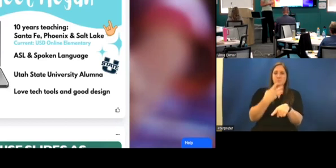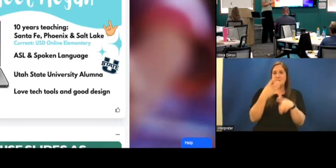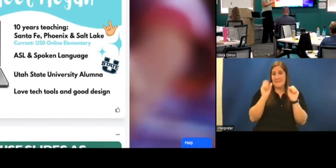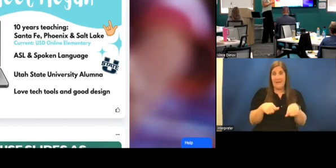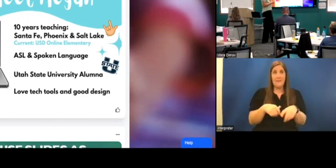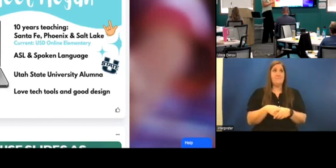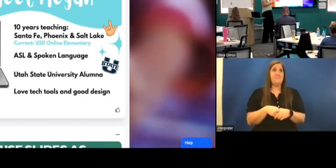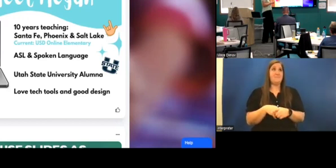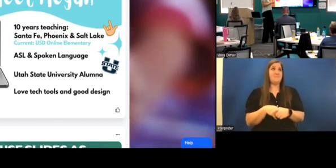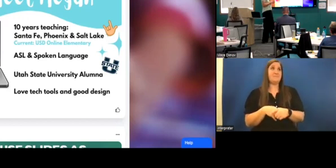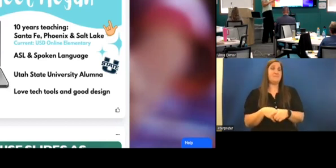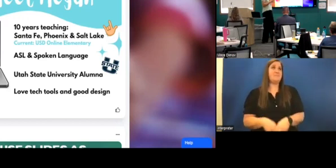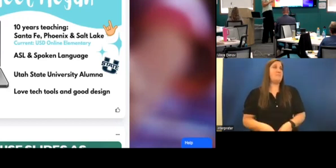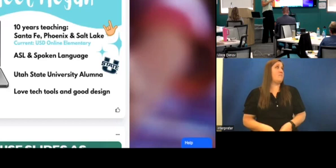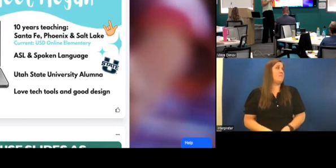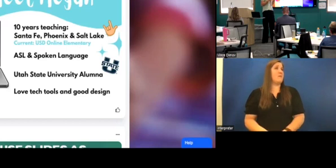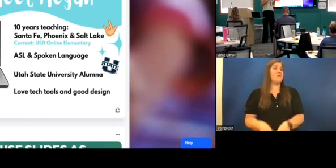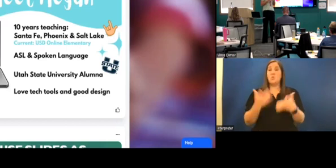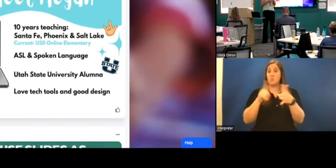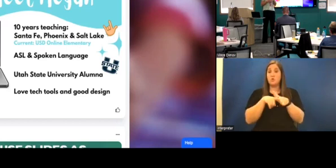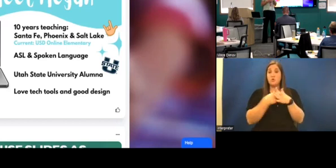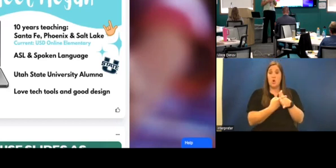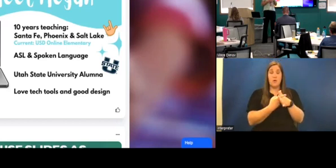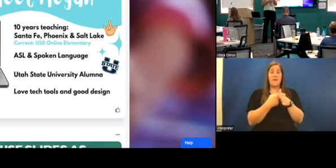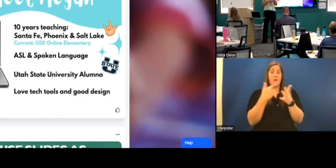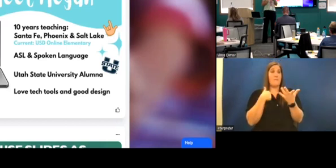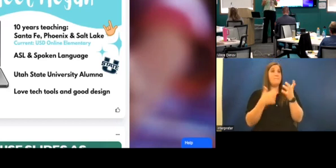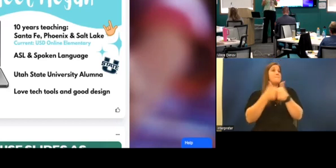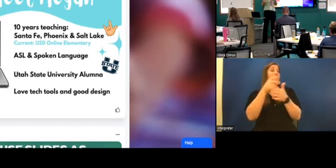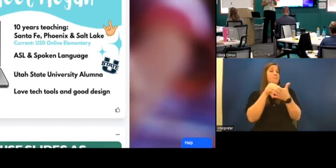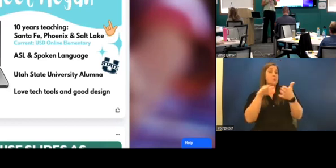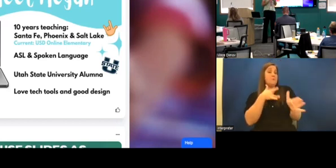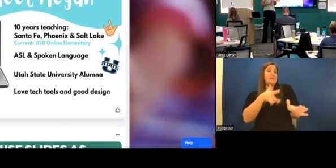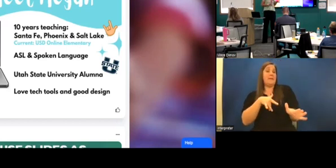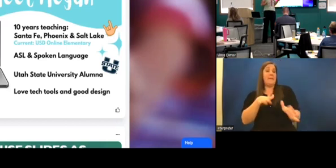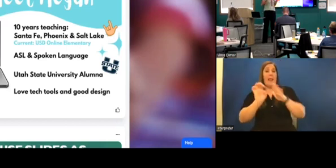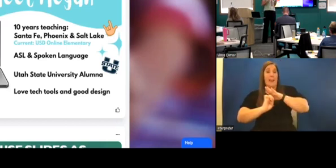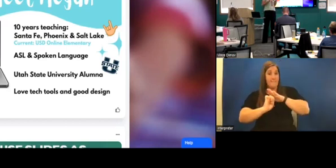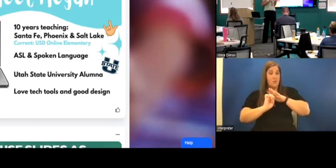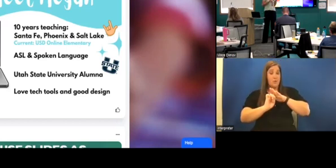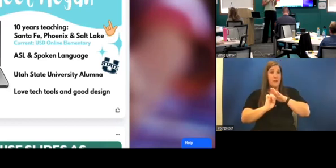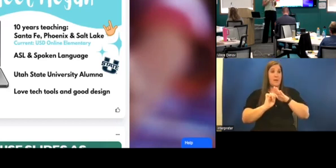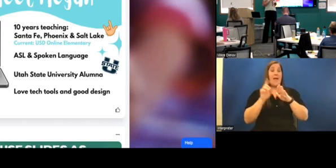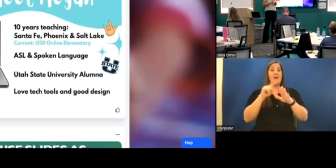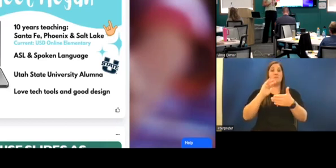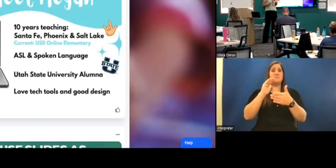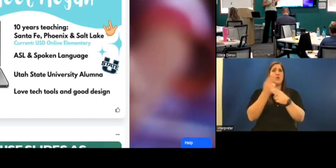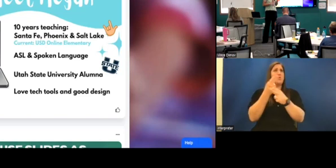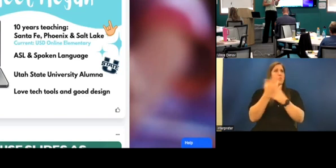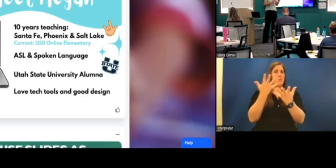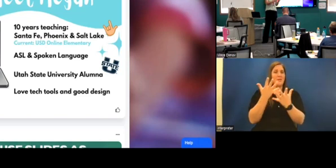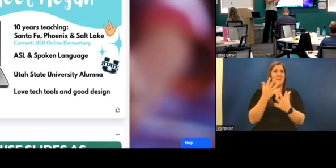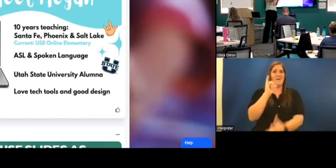too. So to start off, most of my students, I do elementary, and right now the devices they're using is